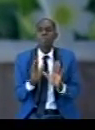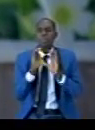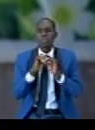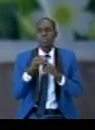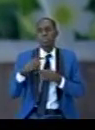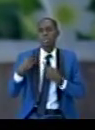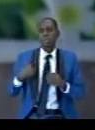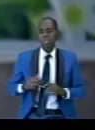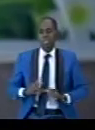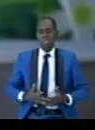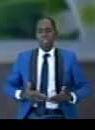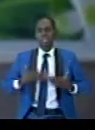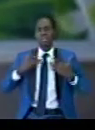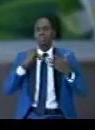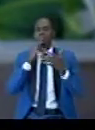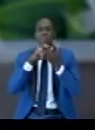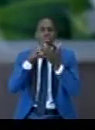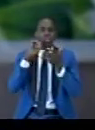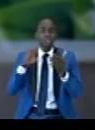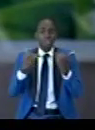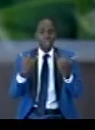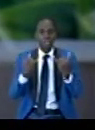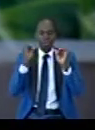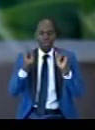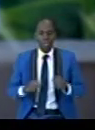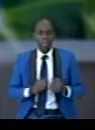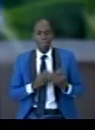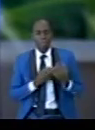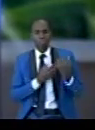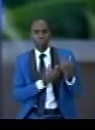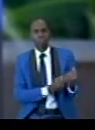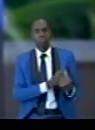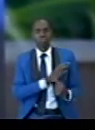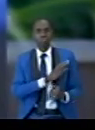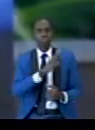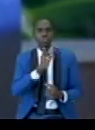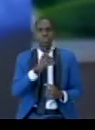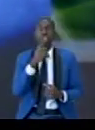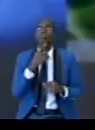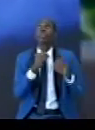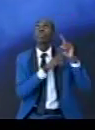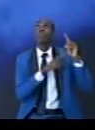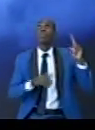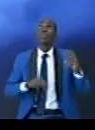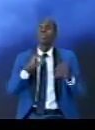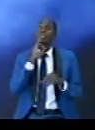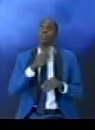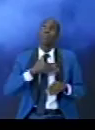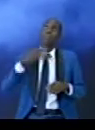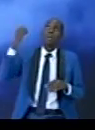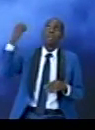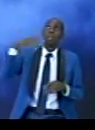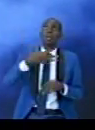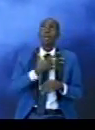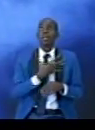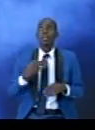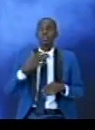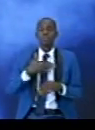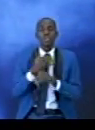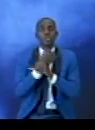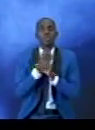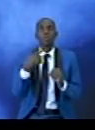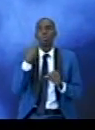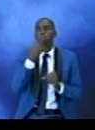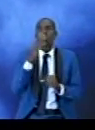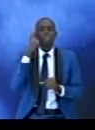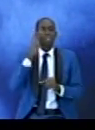can say, the Lord is my light, and he is my salvation. It says, of whom shall I fear? The the Lord is